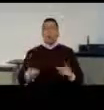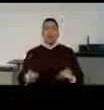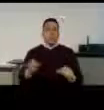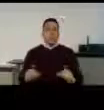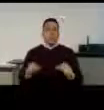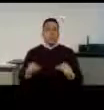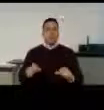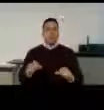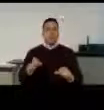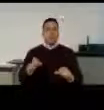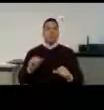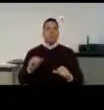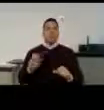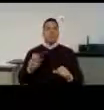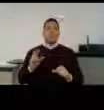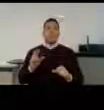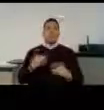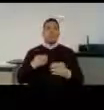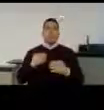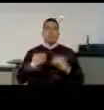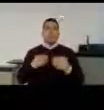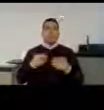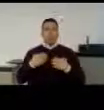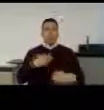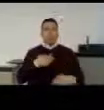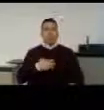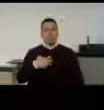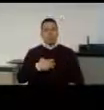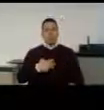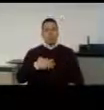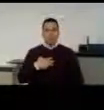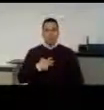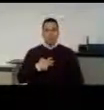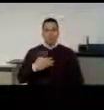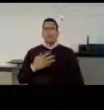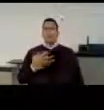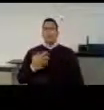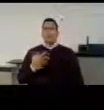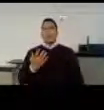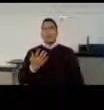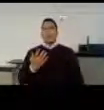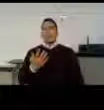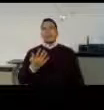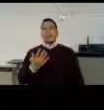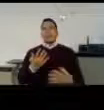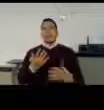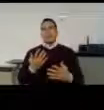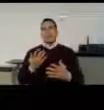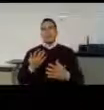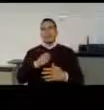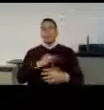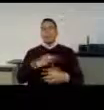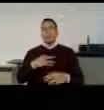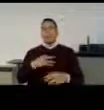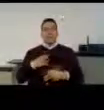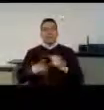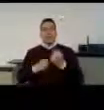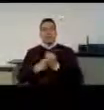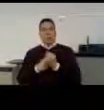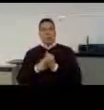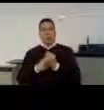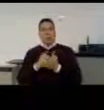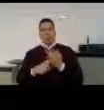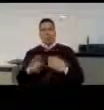varying abilities in the space, and really maybe the teaching staff or the resources aren't there to actually support what's